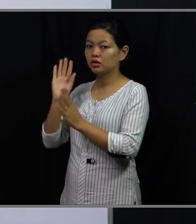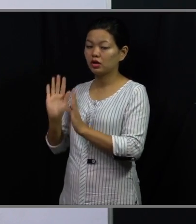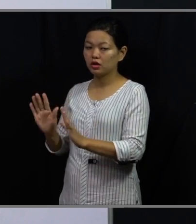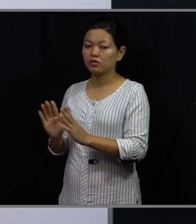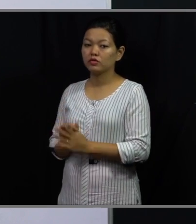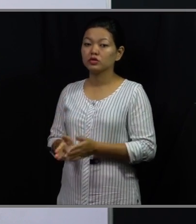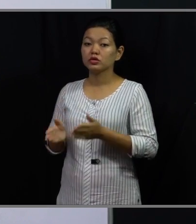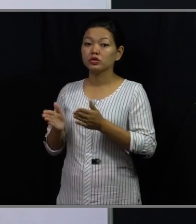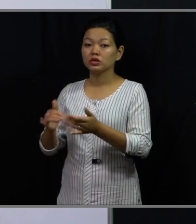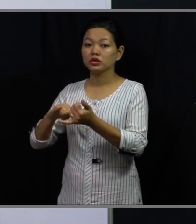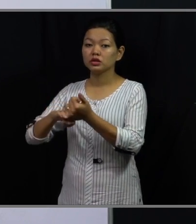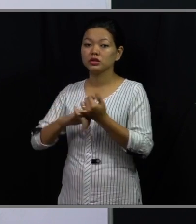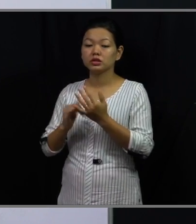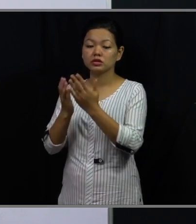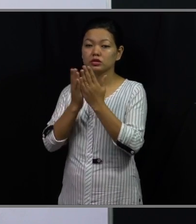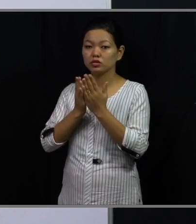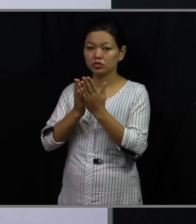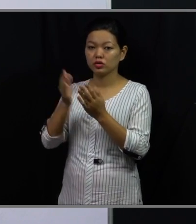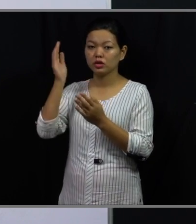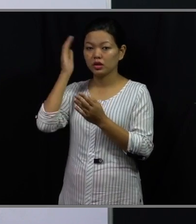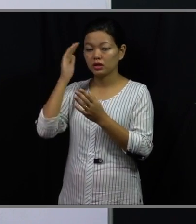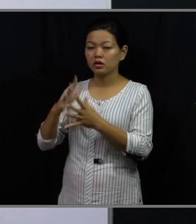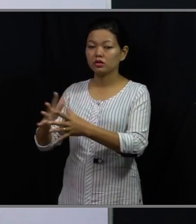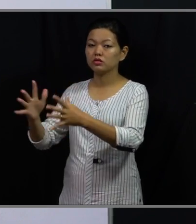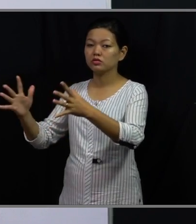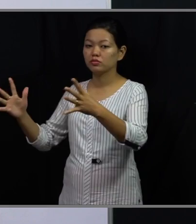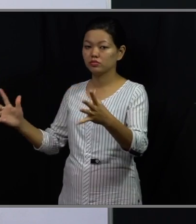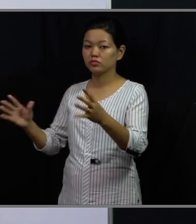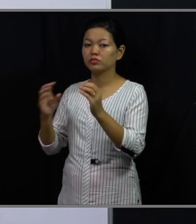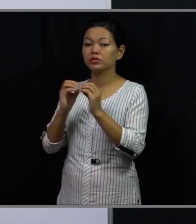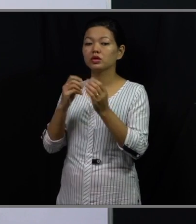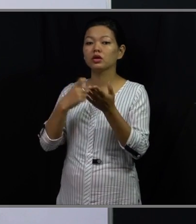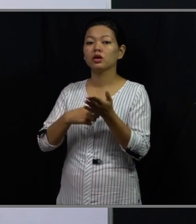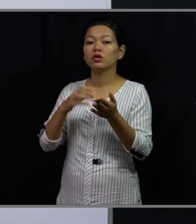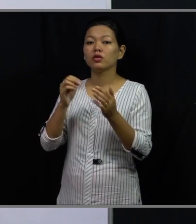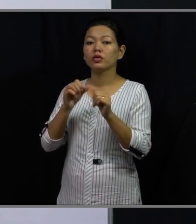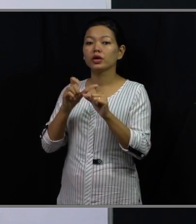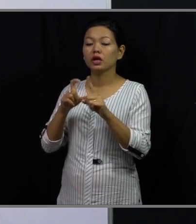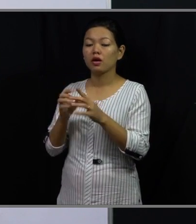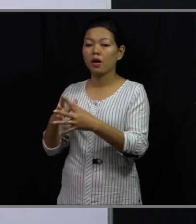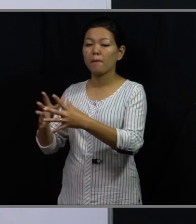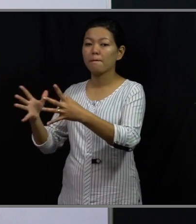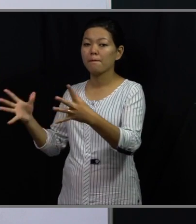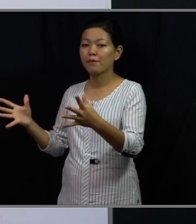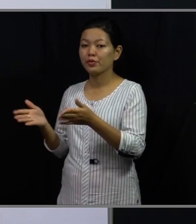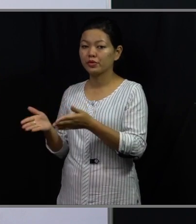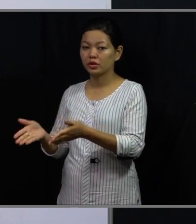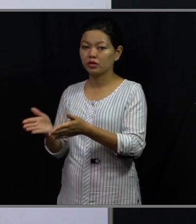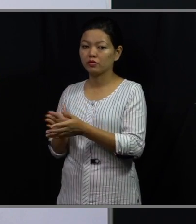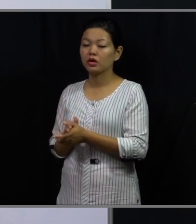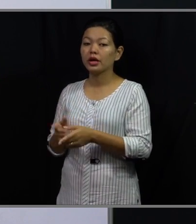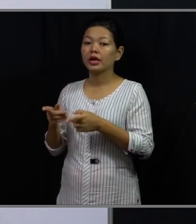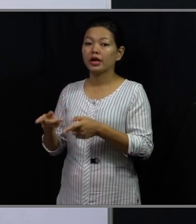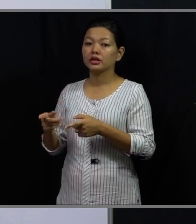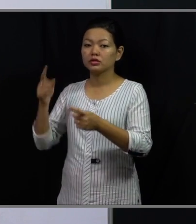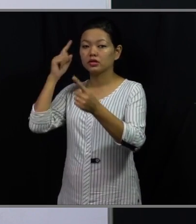of study, includes all the social sciences, and that is the reason why comparatively this has a wider